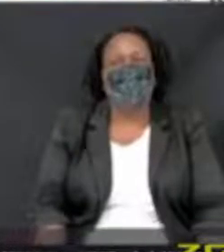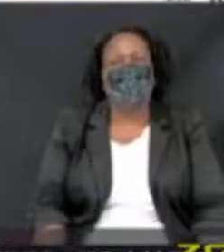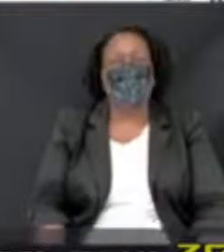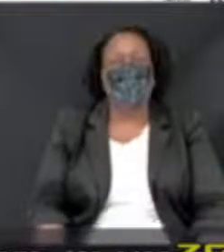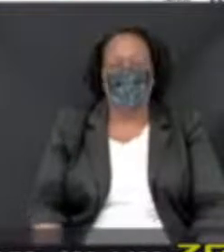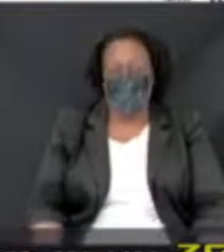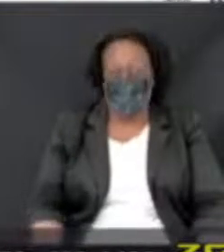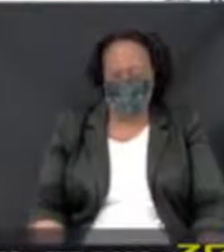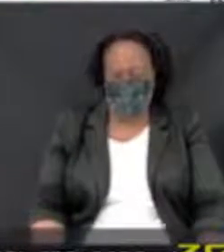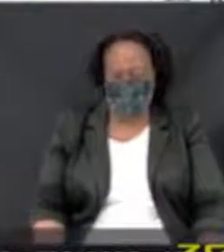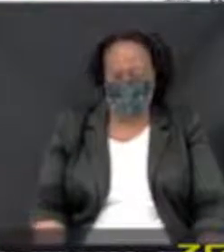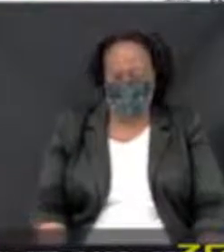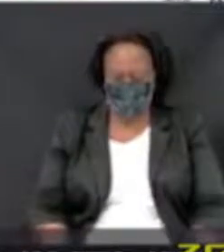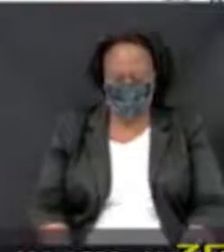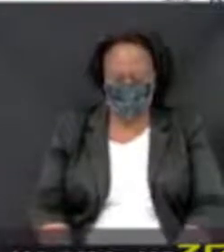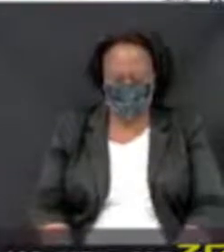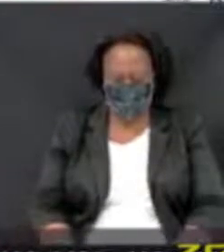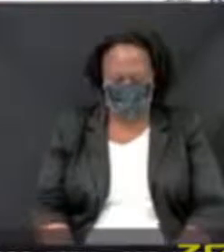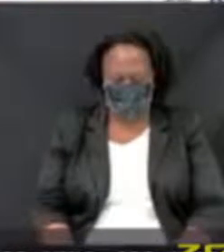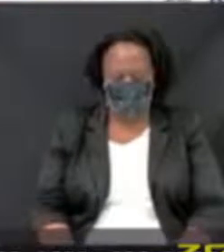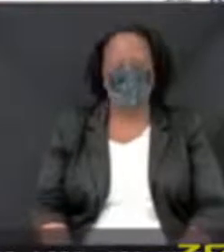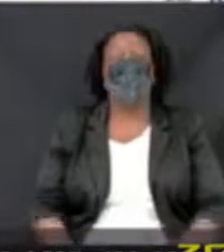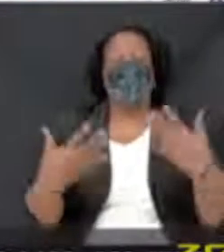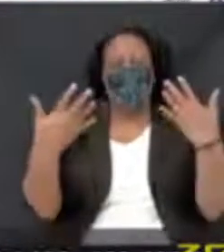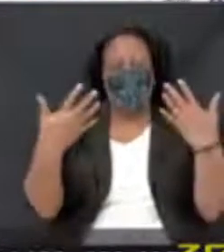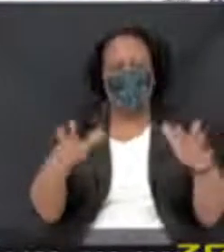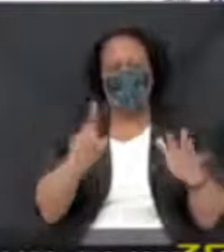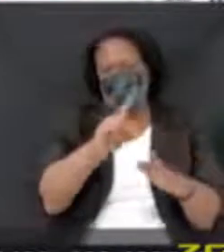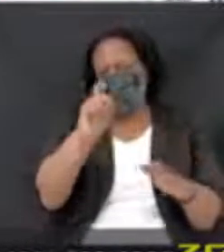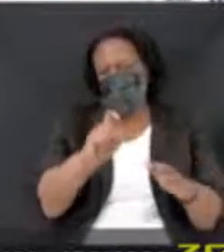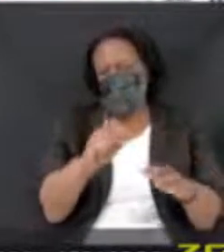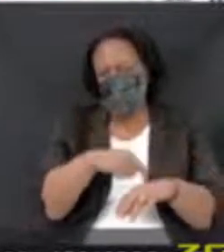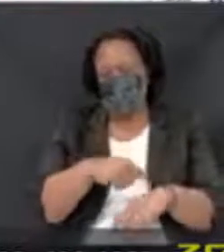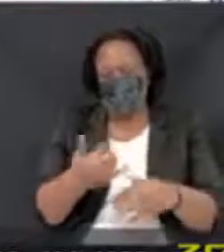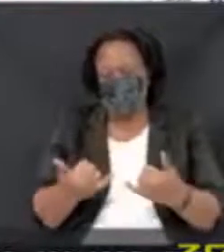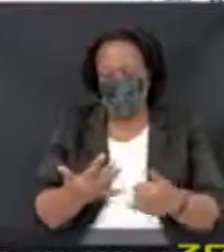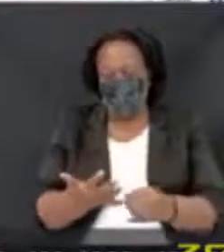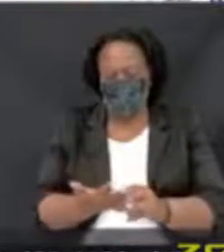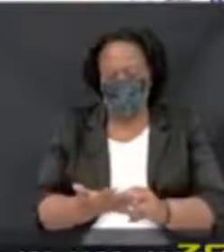our question and answer segment for today.